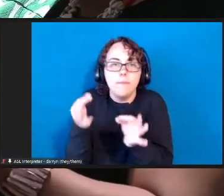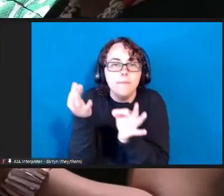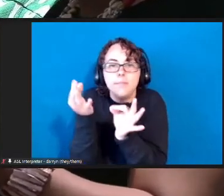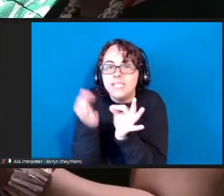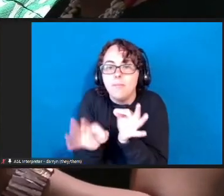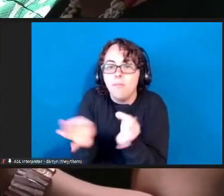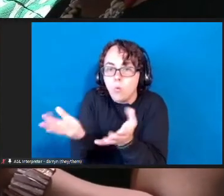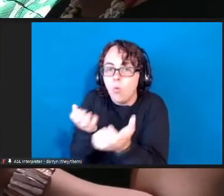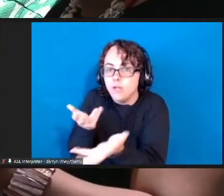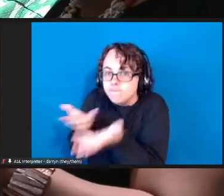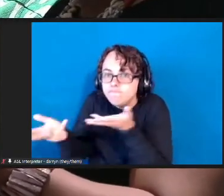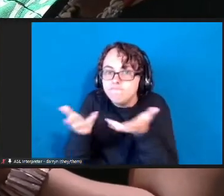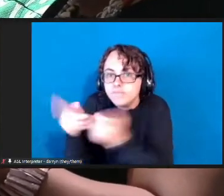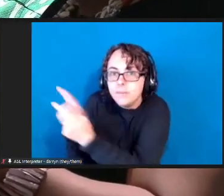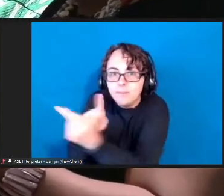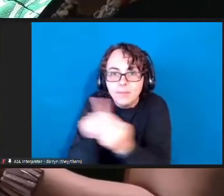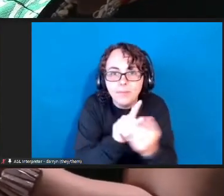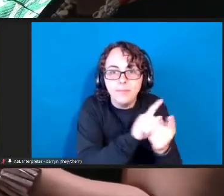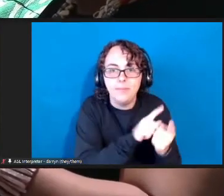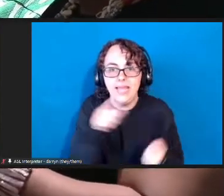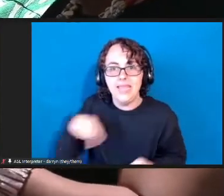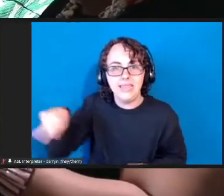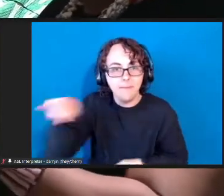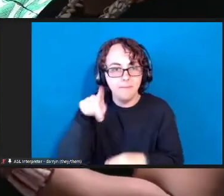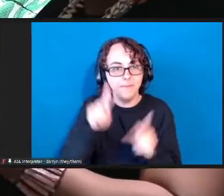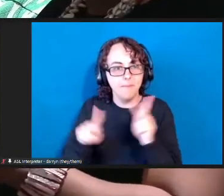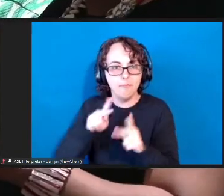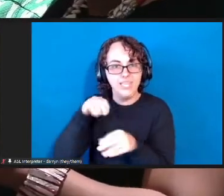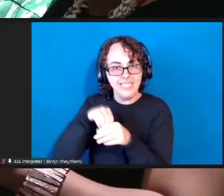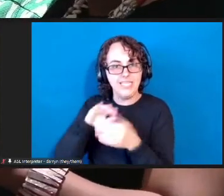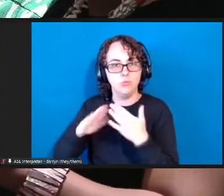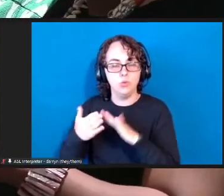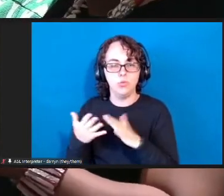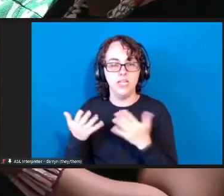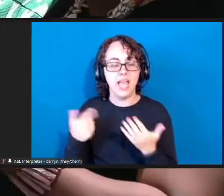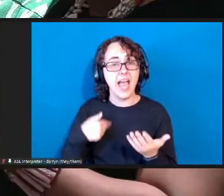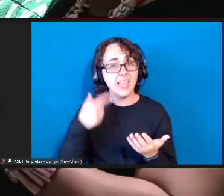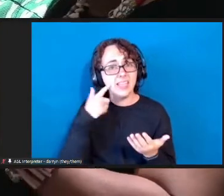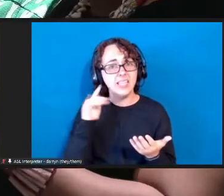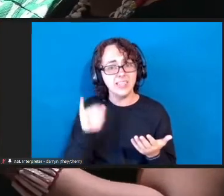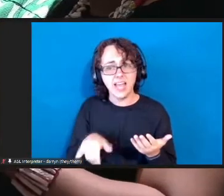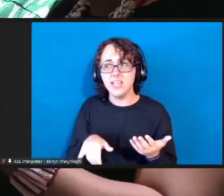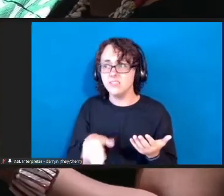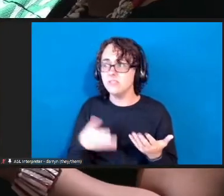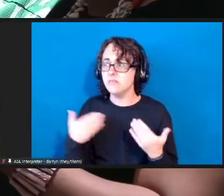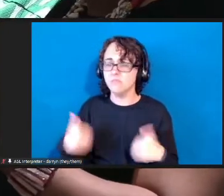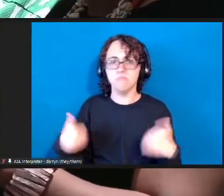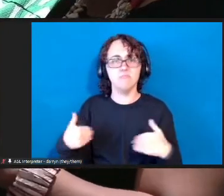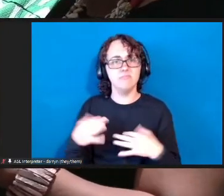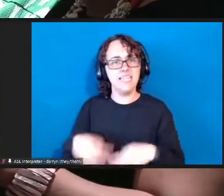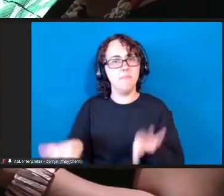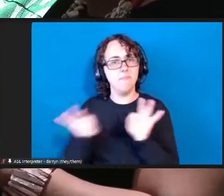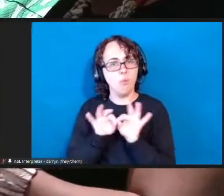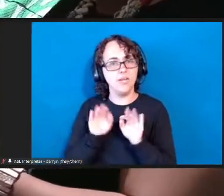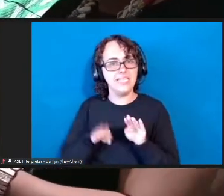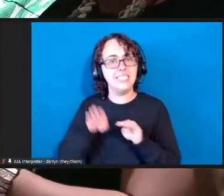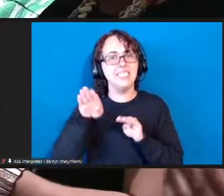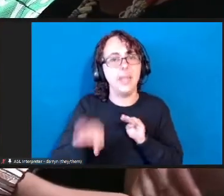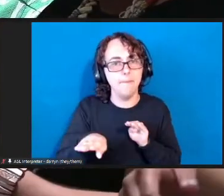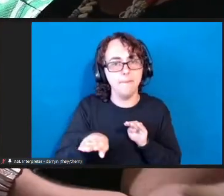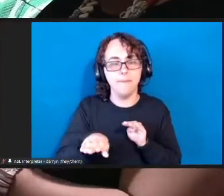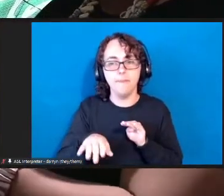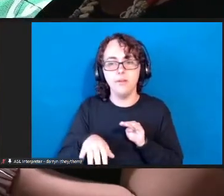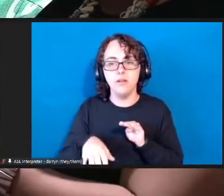the people in that community. I think that's actually a really important step forward,